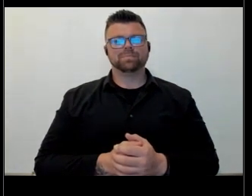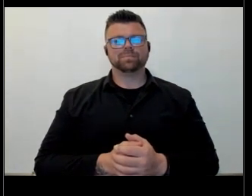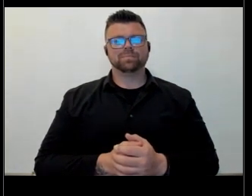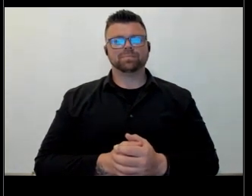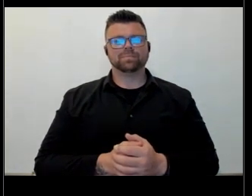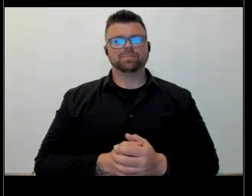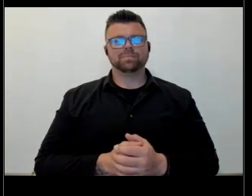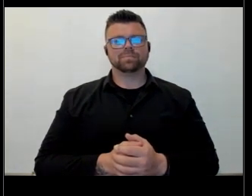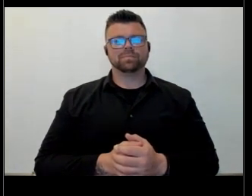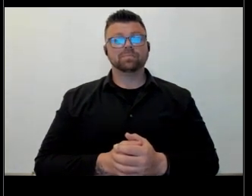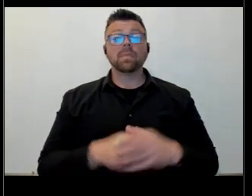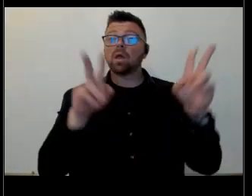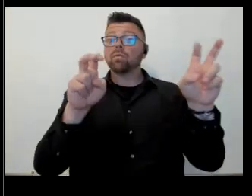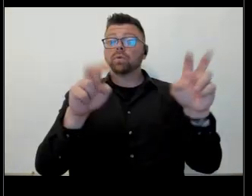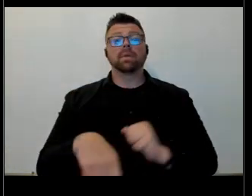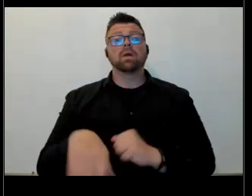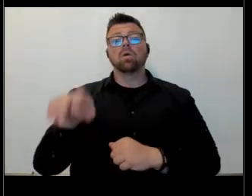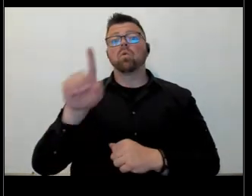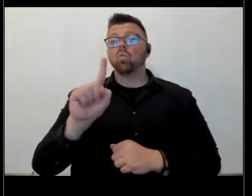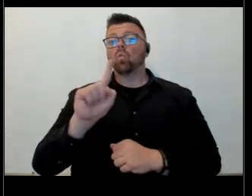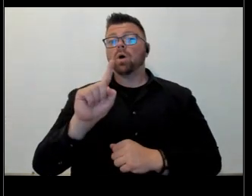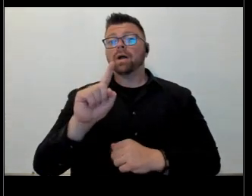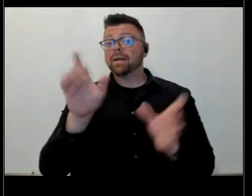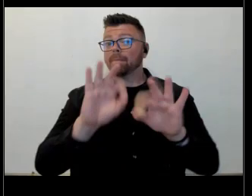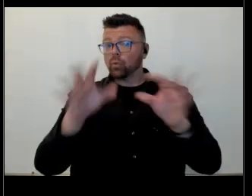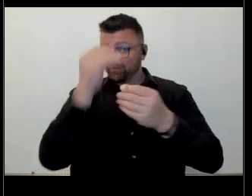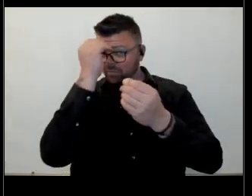For our topic 1, key takeaways.